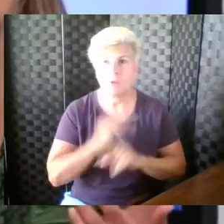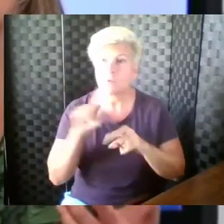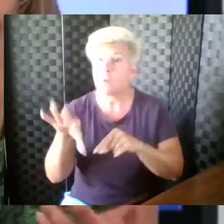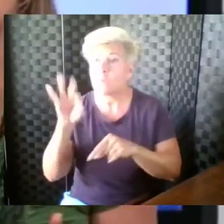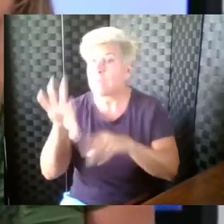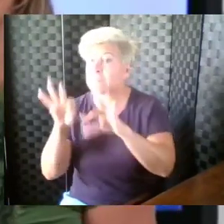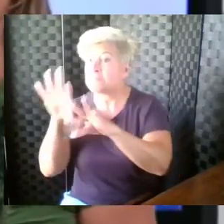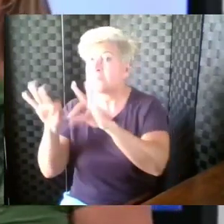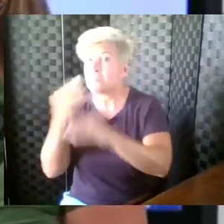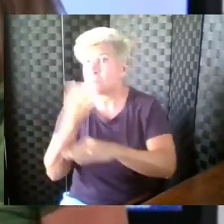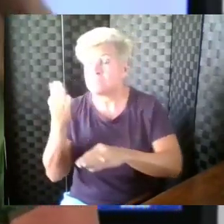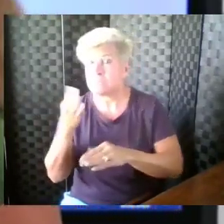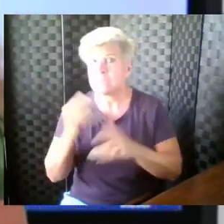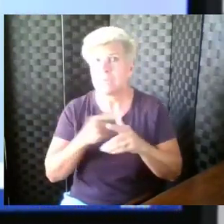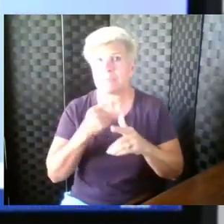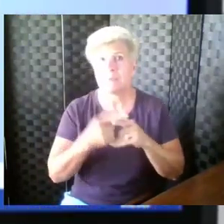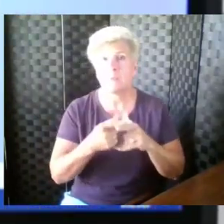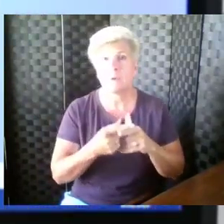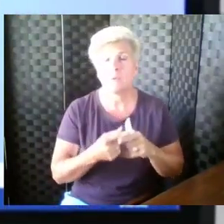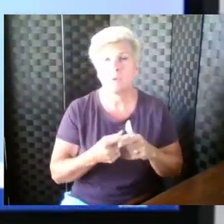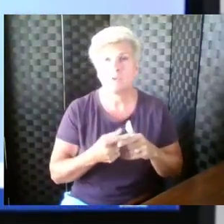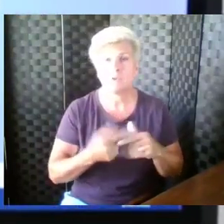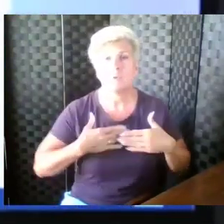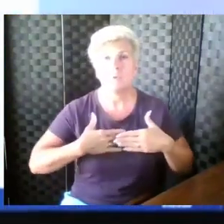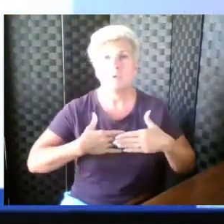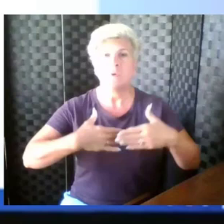going to get ready to do some refueling.